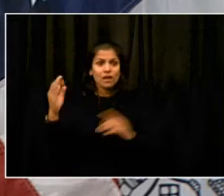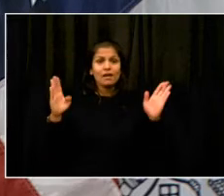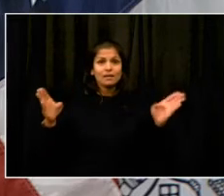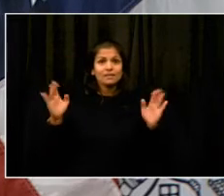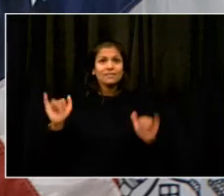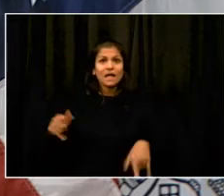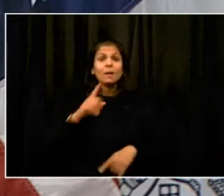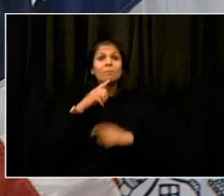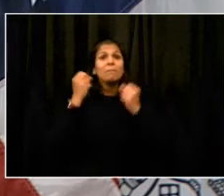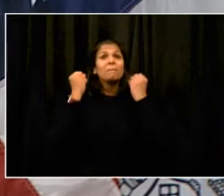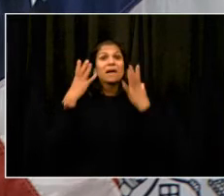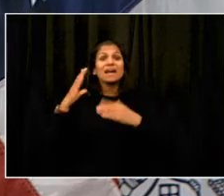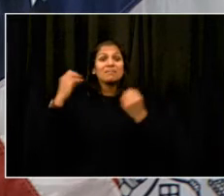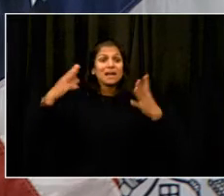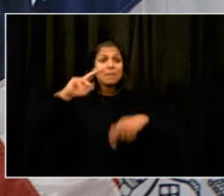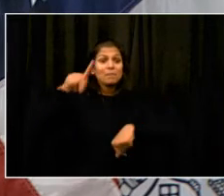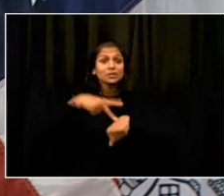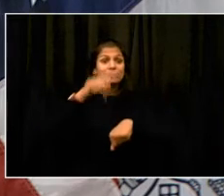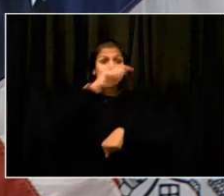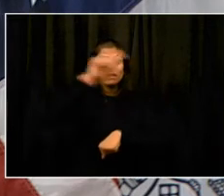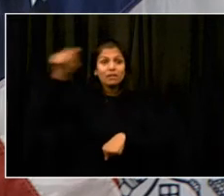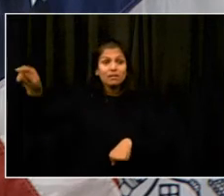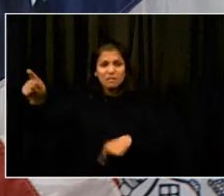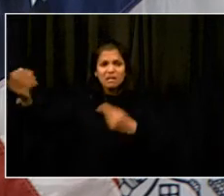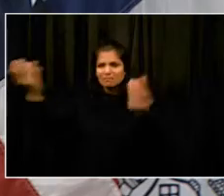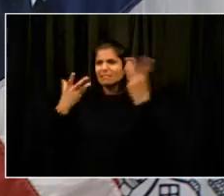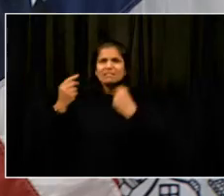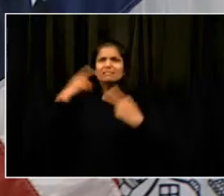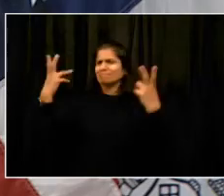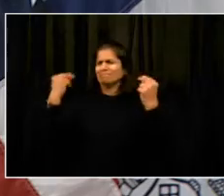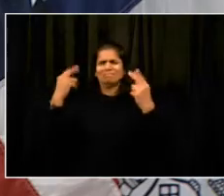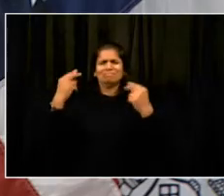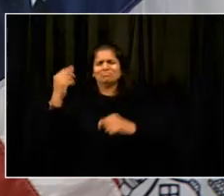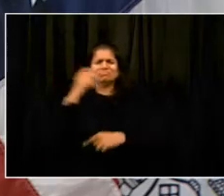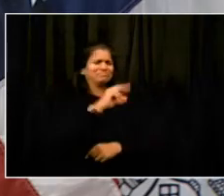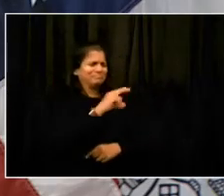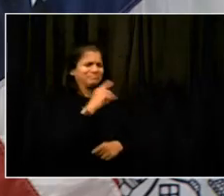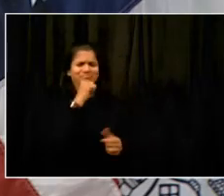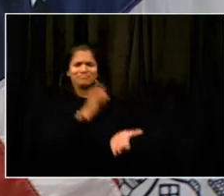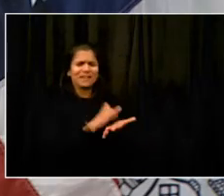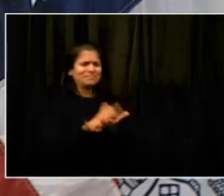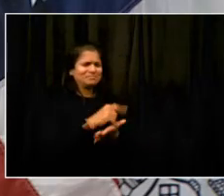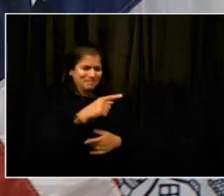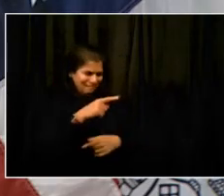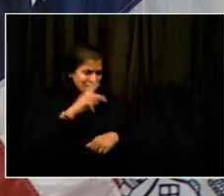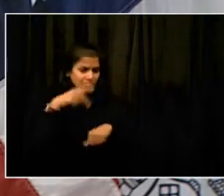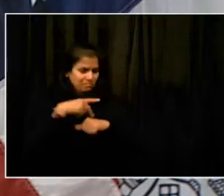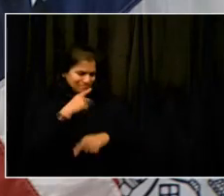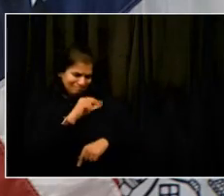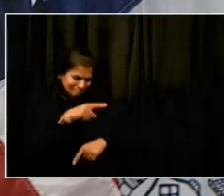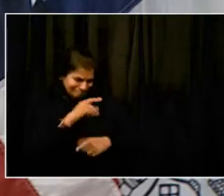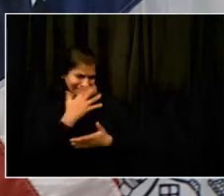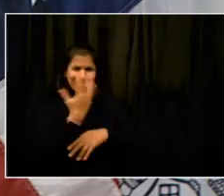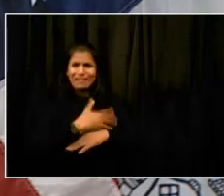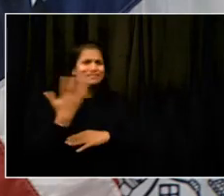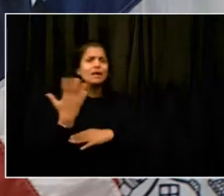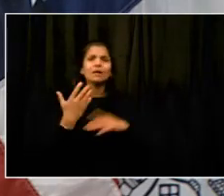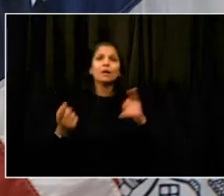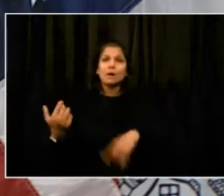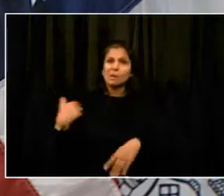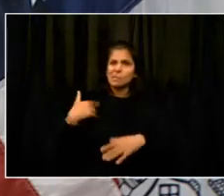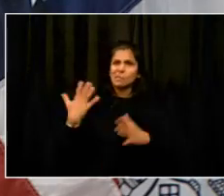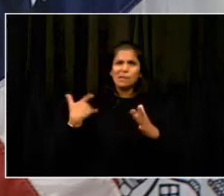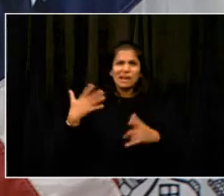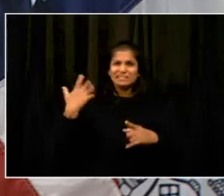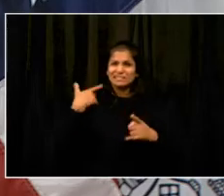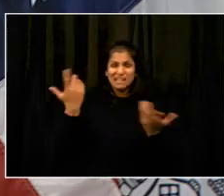and they're essentially going to stick with the same blended model they had before you closed down. Can you quantify at this point how many schools are going to